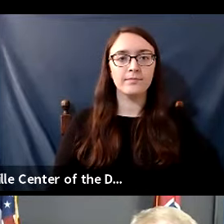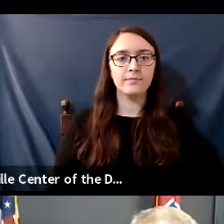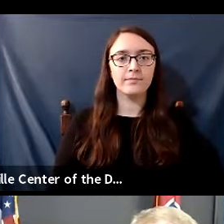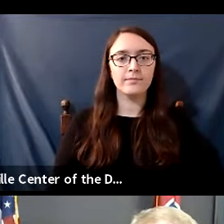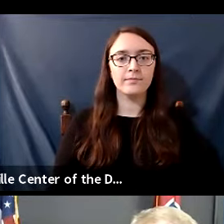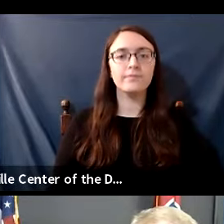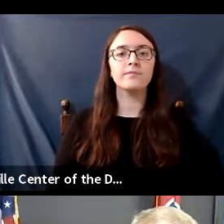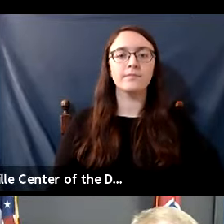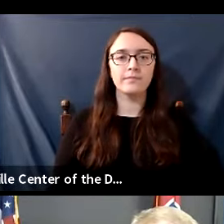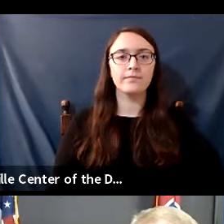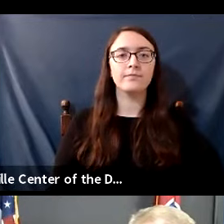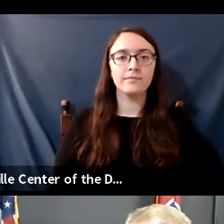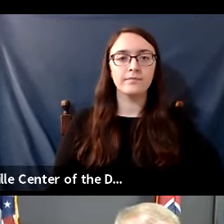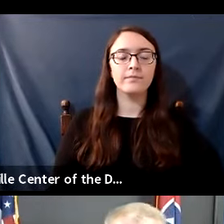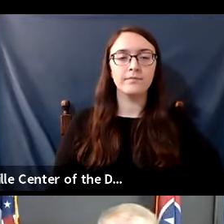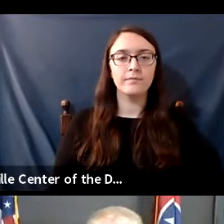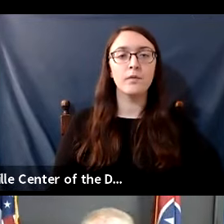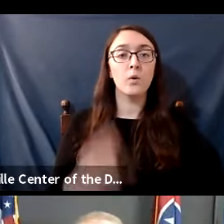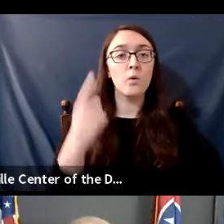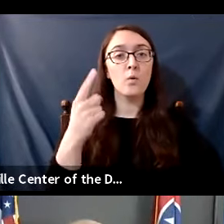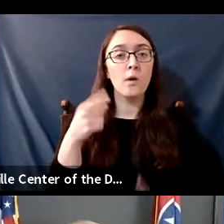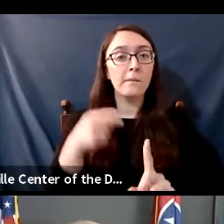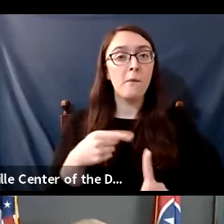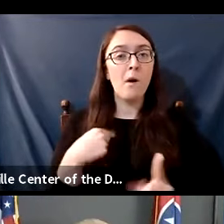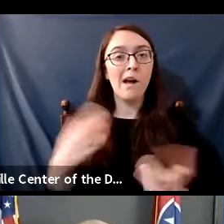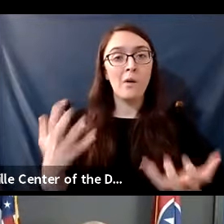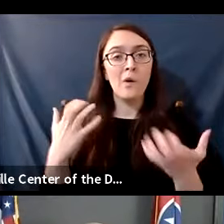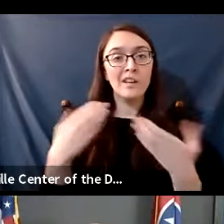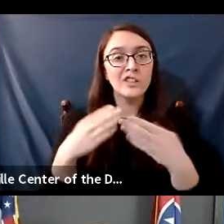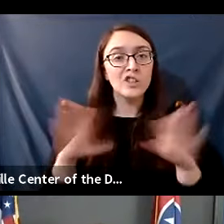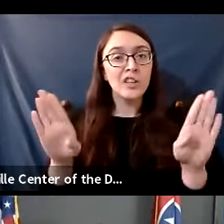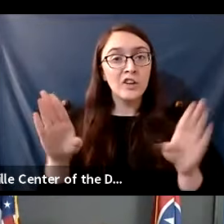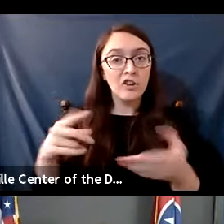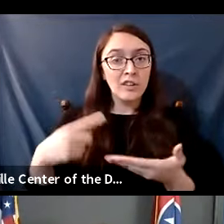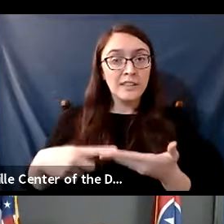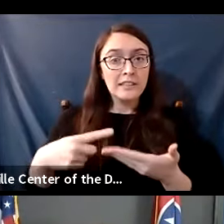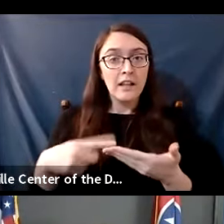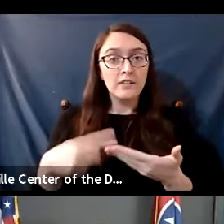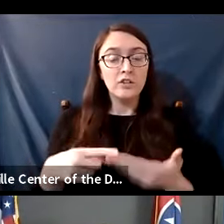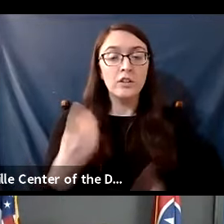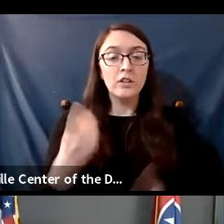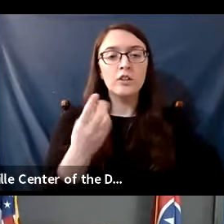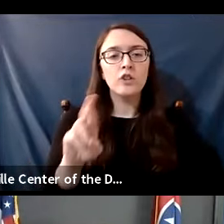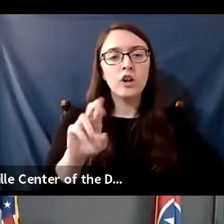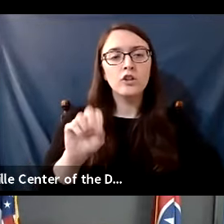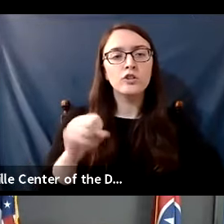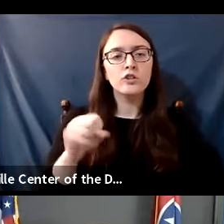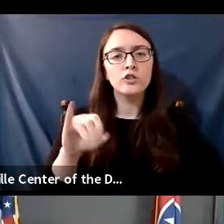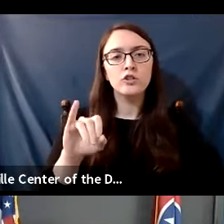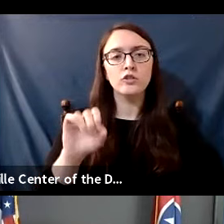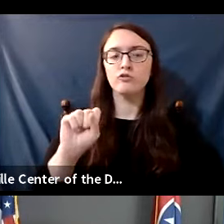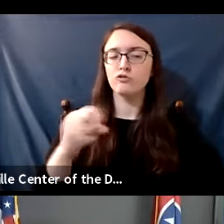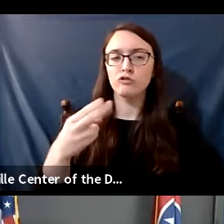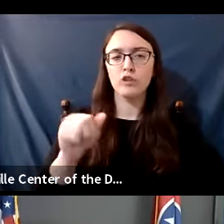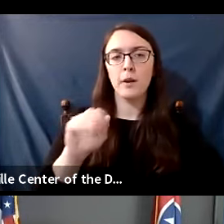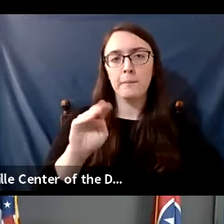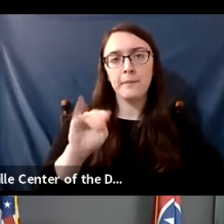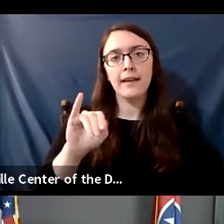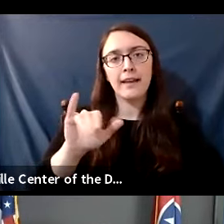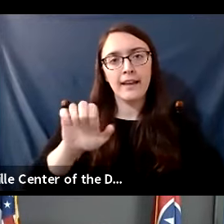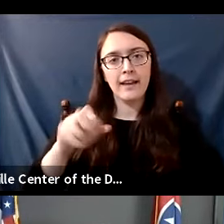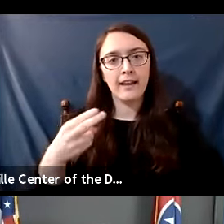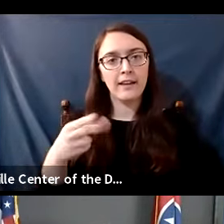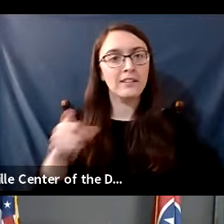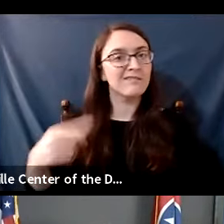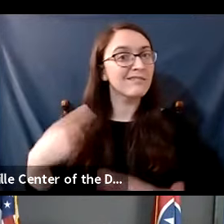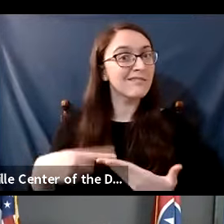So one point of just general discussion, I think Dr. Shamia has talked with the board about this maybe several